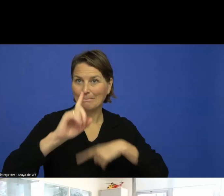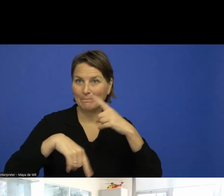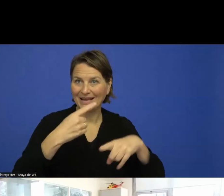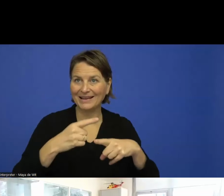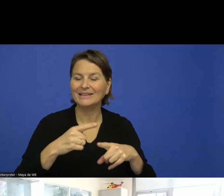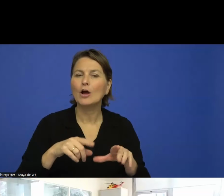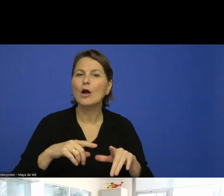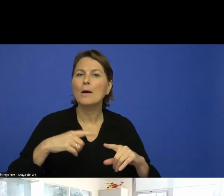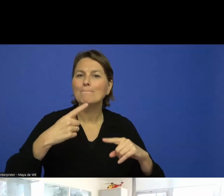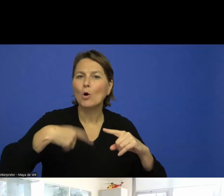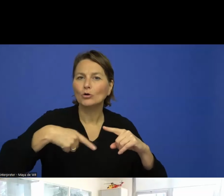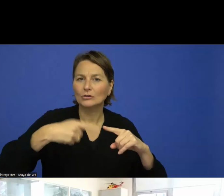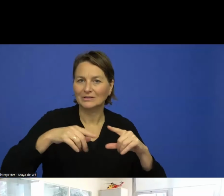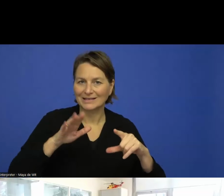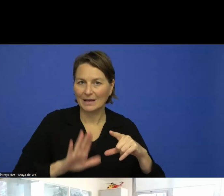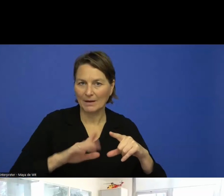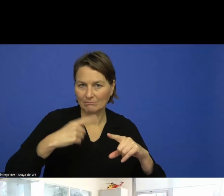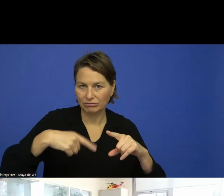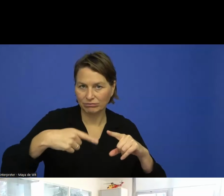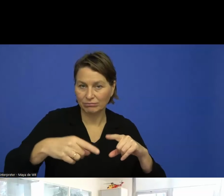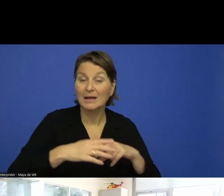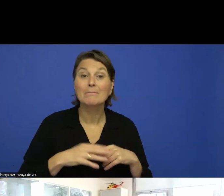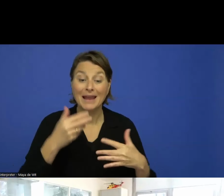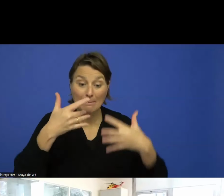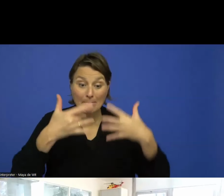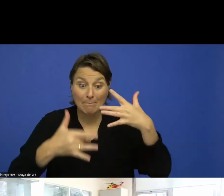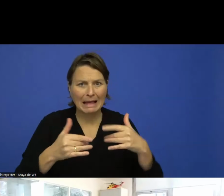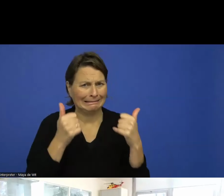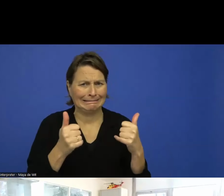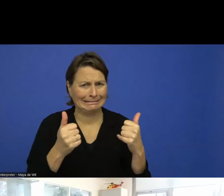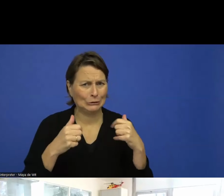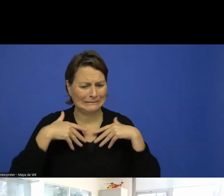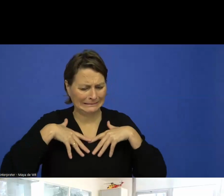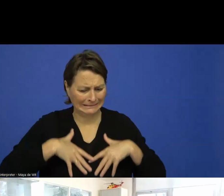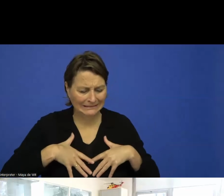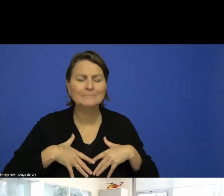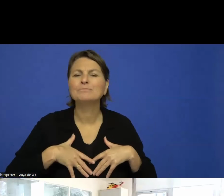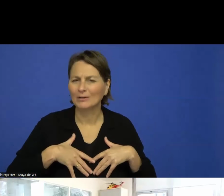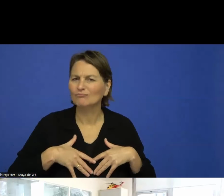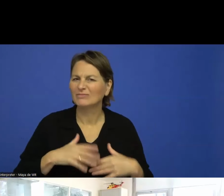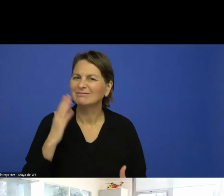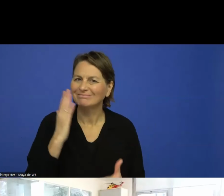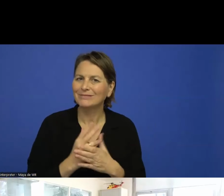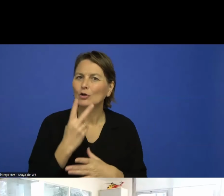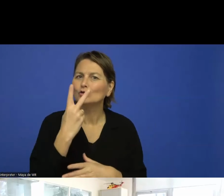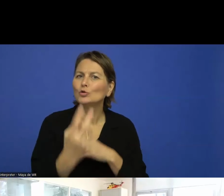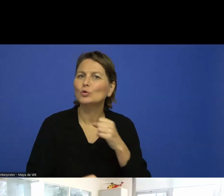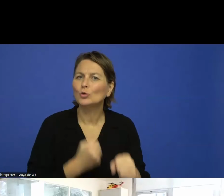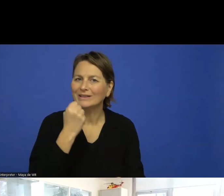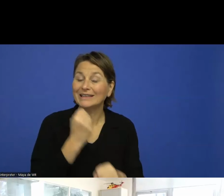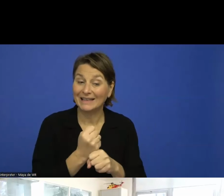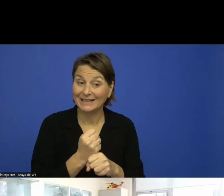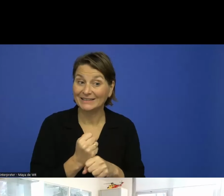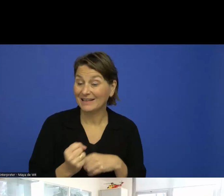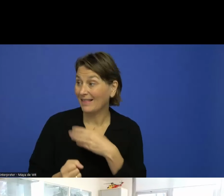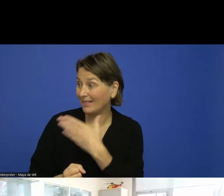And I wasn't as good as maths as I maybe thought I was. It took me nearly 2 years to develop the question on the lower part of that slide